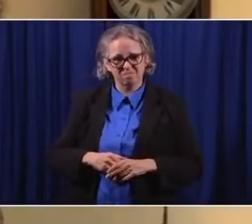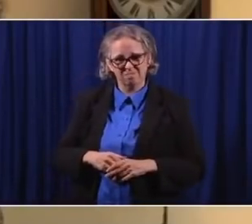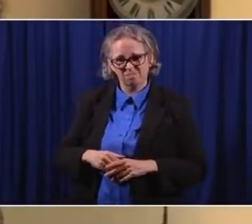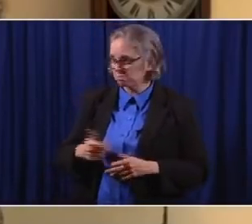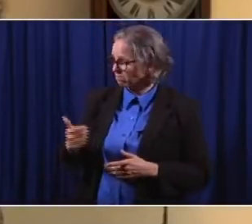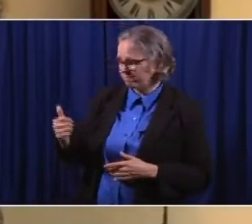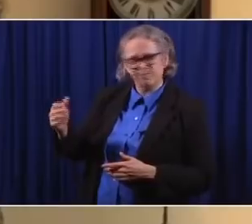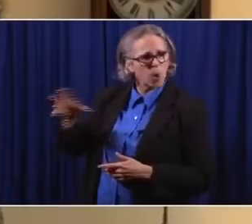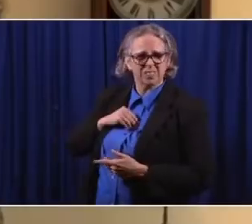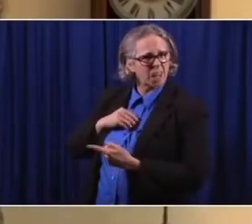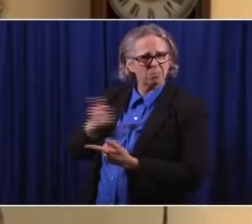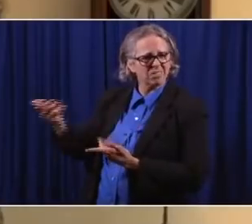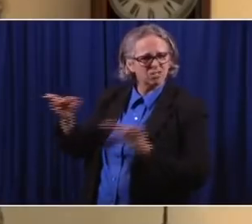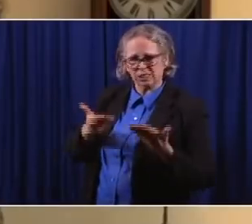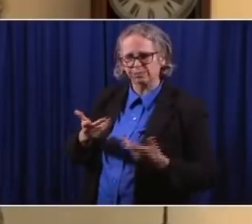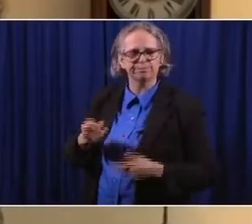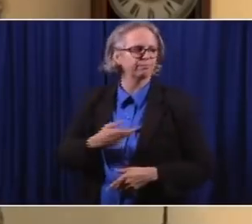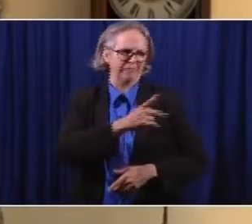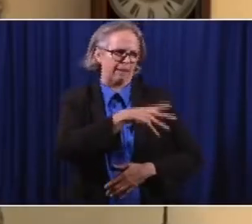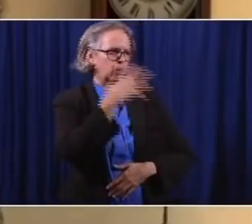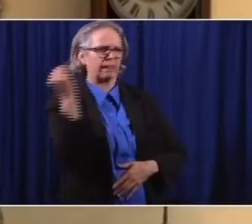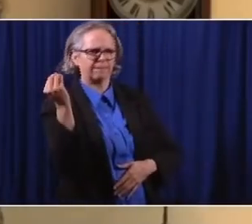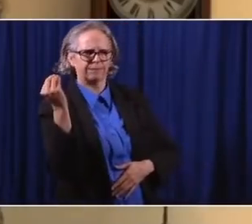refused to leave.